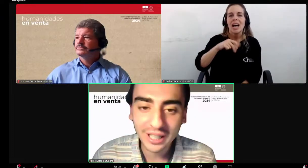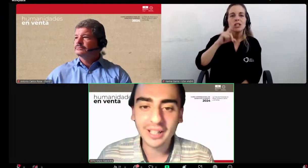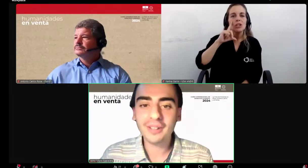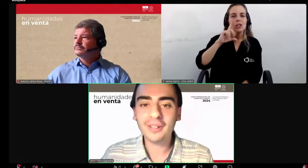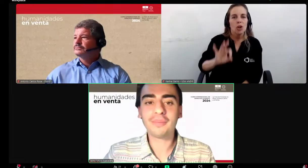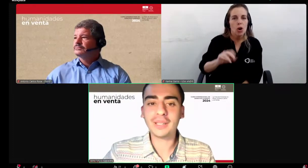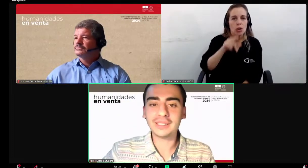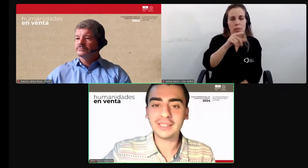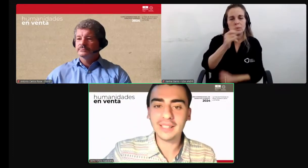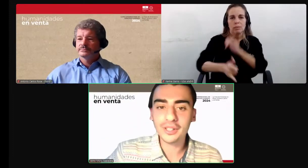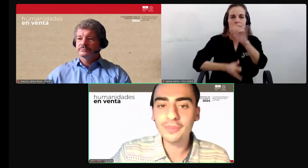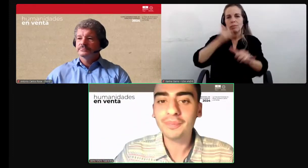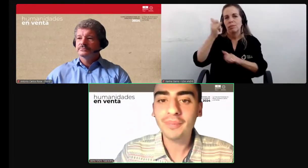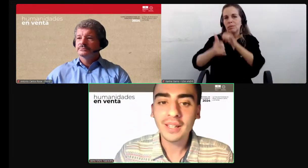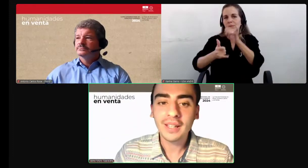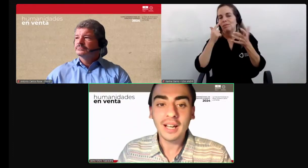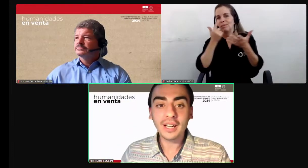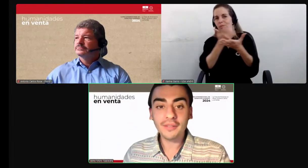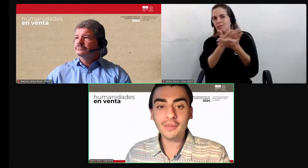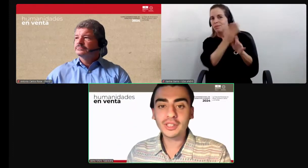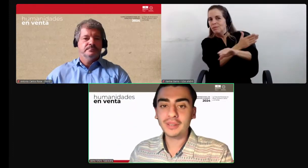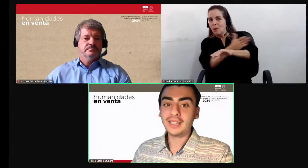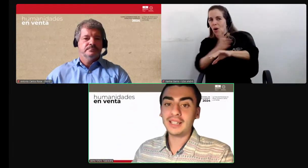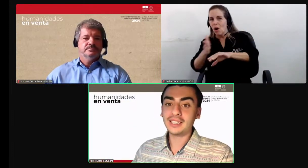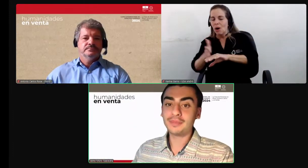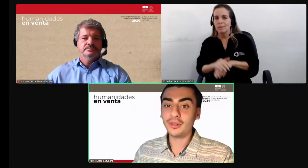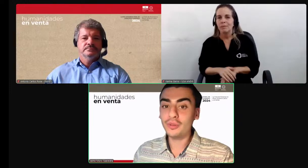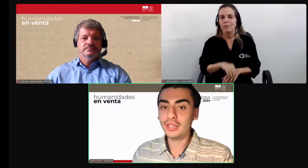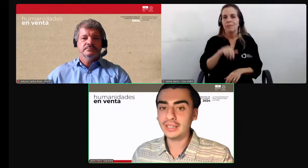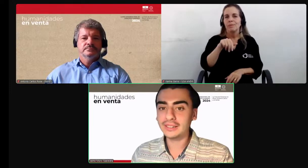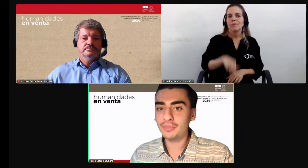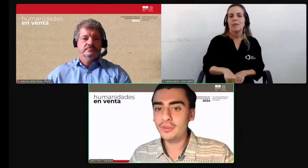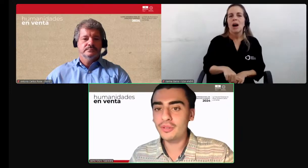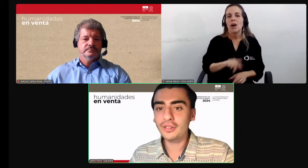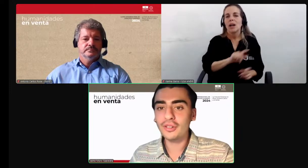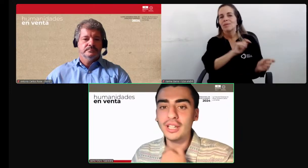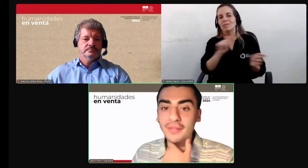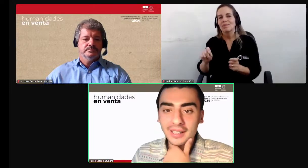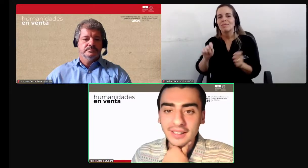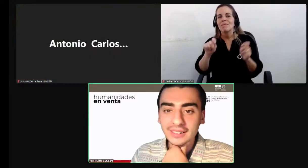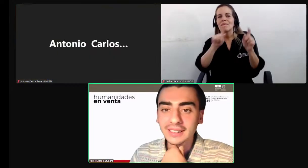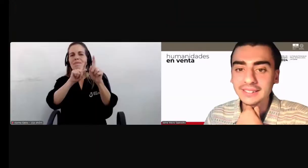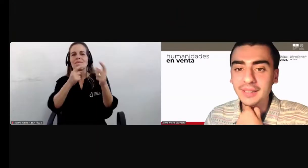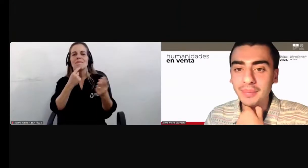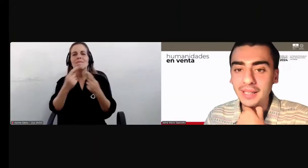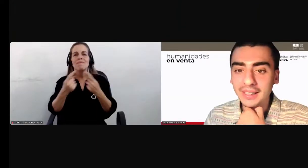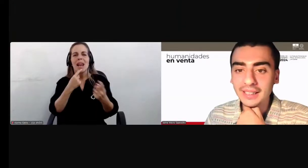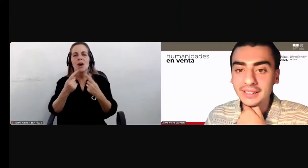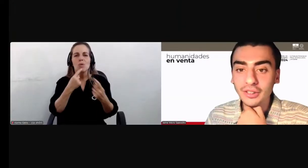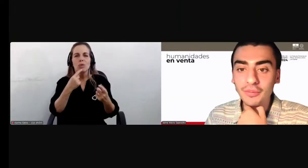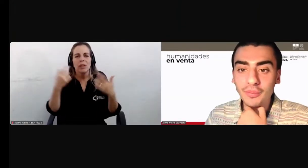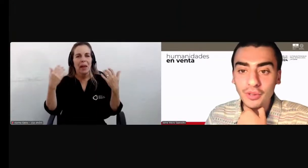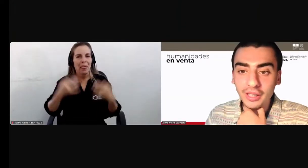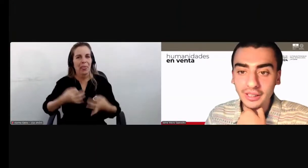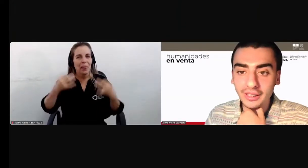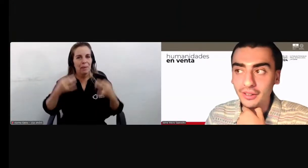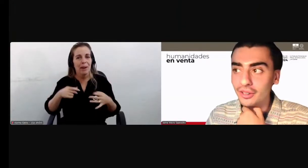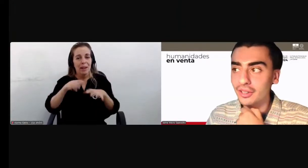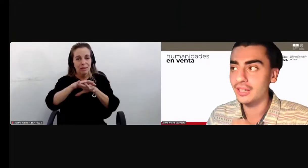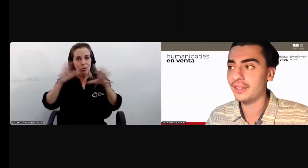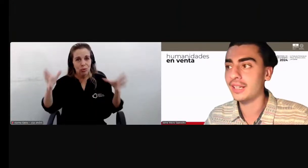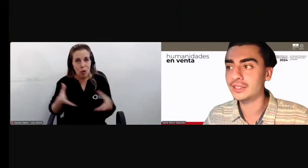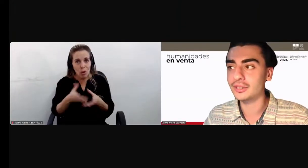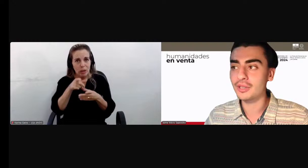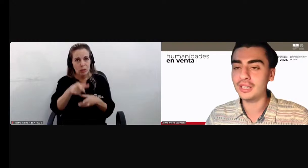Thank you so much, Antonio, for such a thorough presentation. We're going to move on to the Q&A. The truth